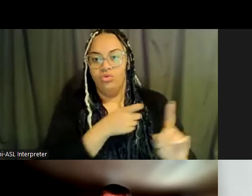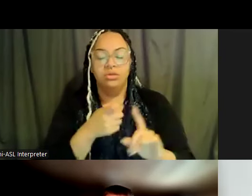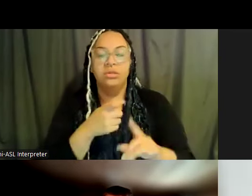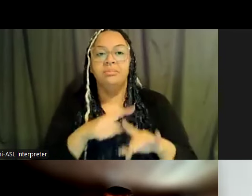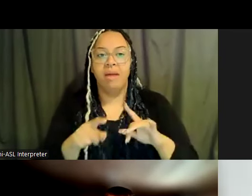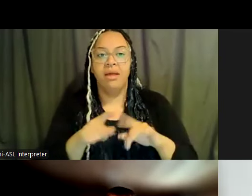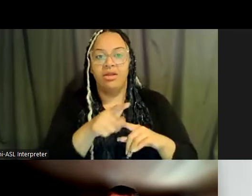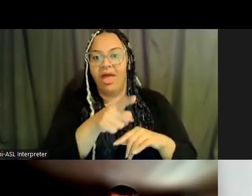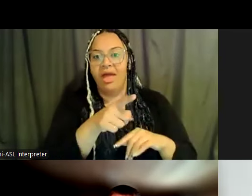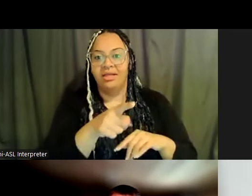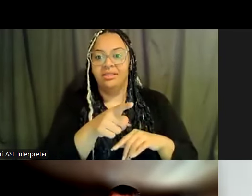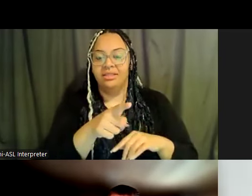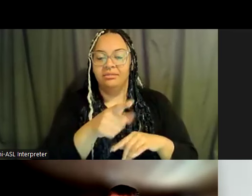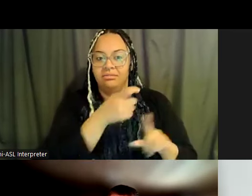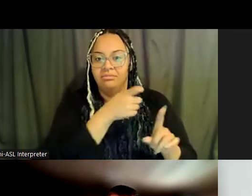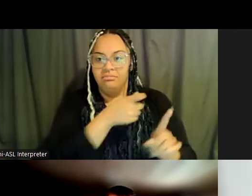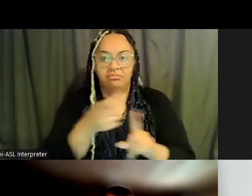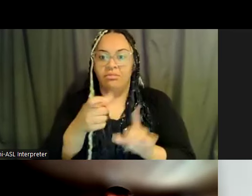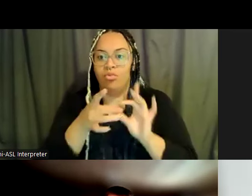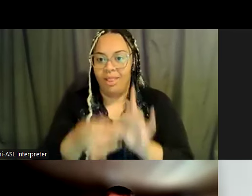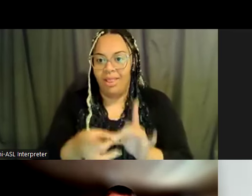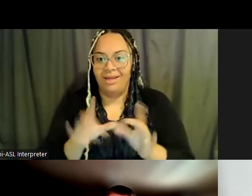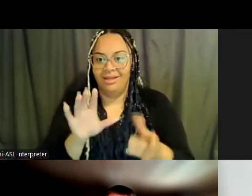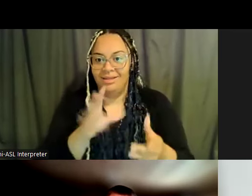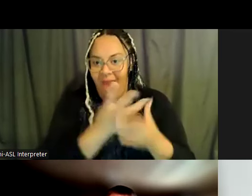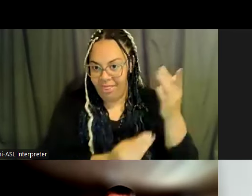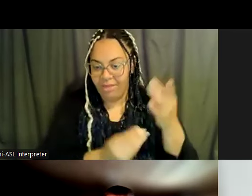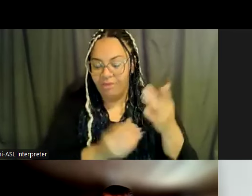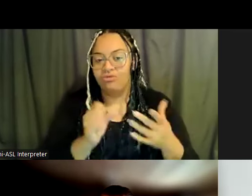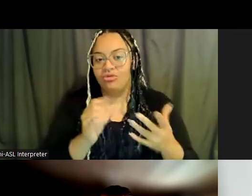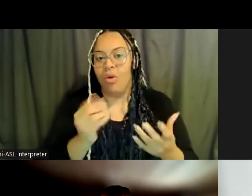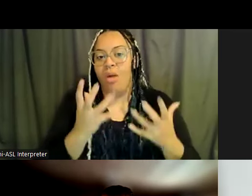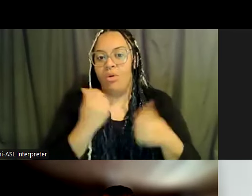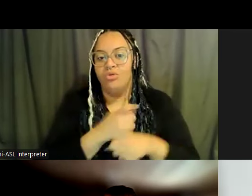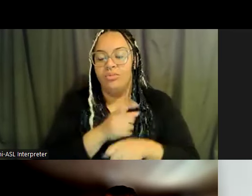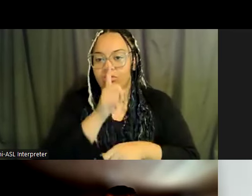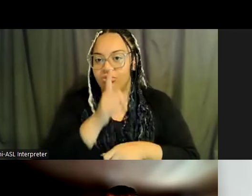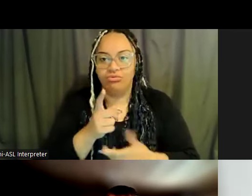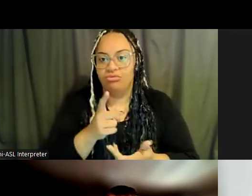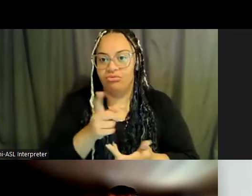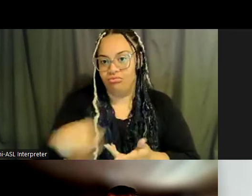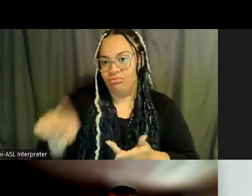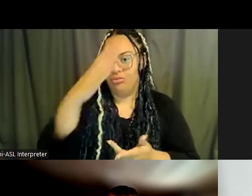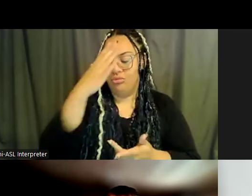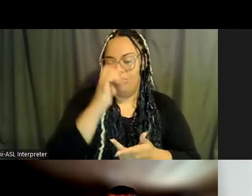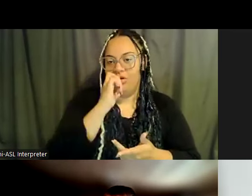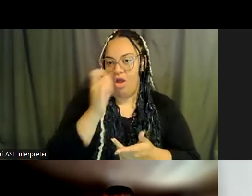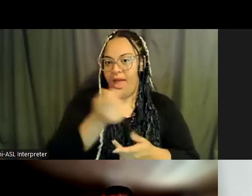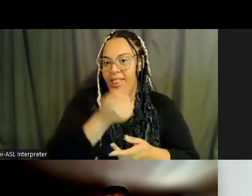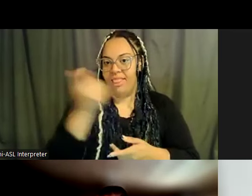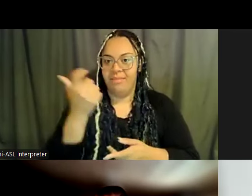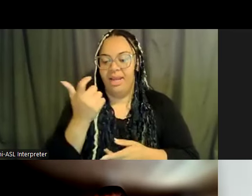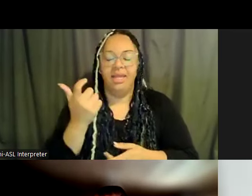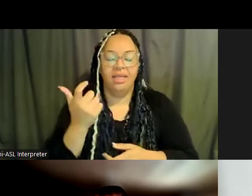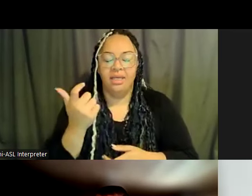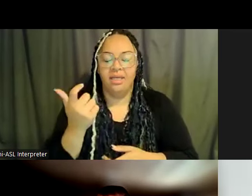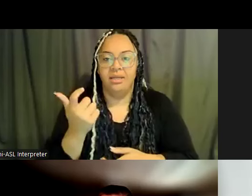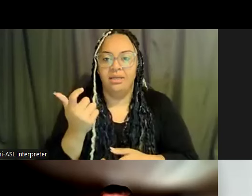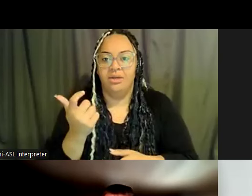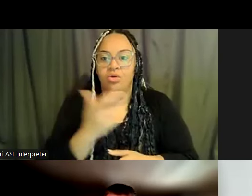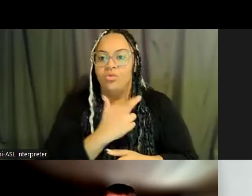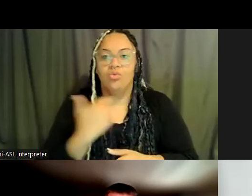going to talk more about that in a second, but I just want to be clear that we have not eliminated risk of firearm deaths for